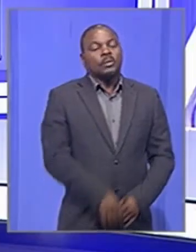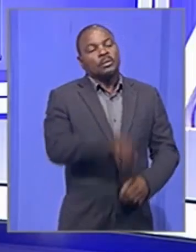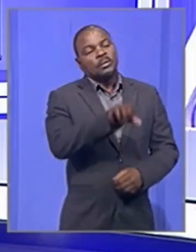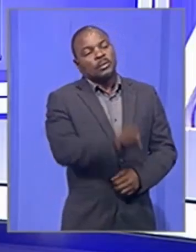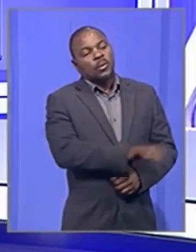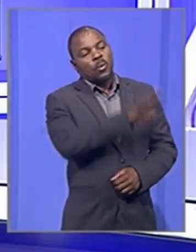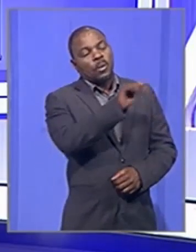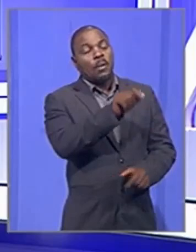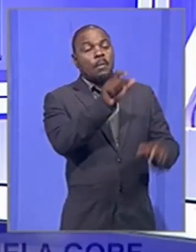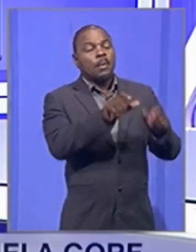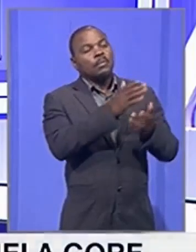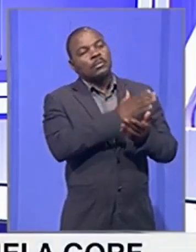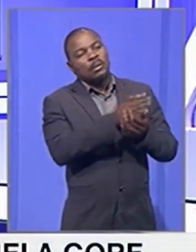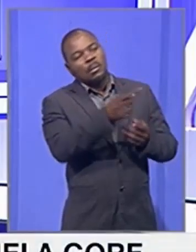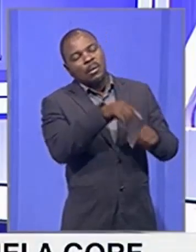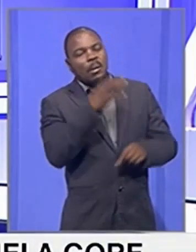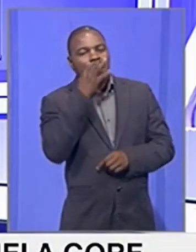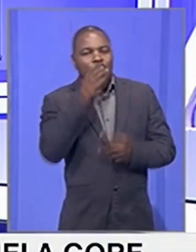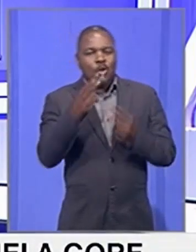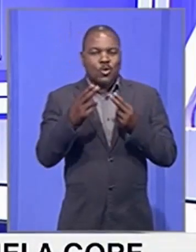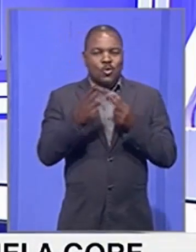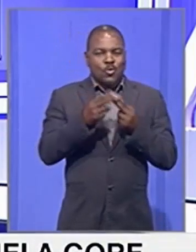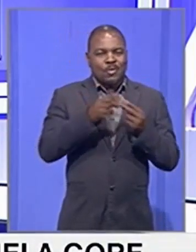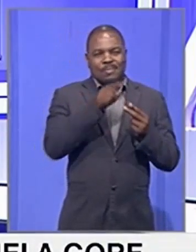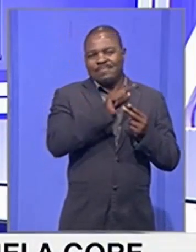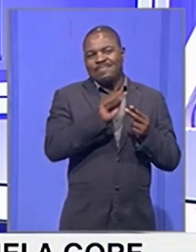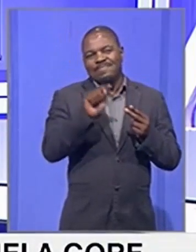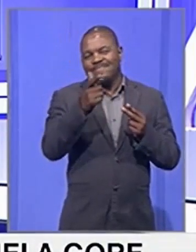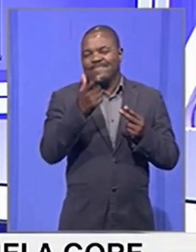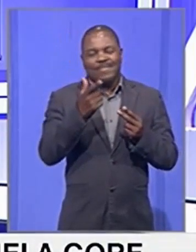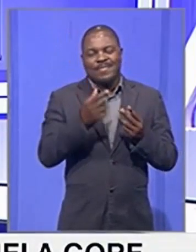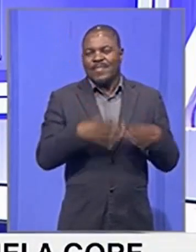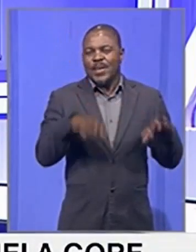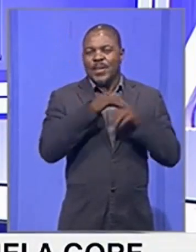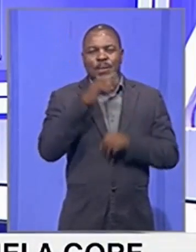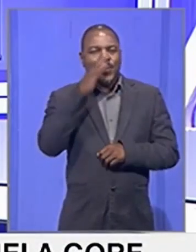4,300 fa badiri kwa palamenteng ba tlile go okelediwa ka diranta di le